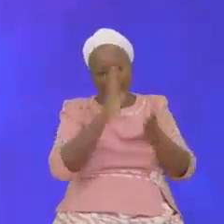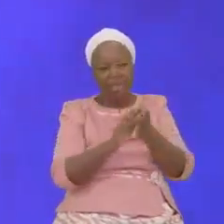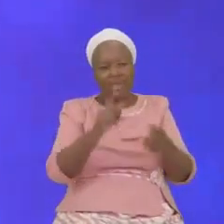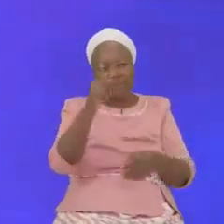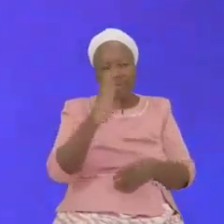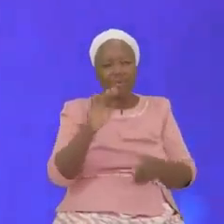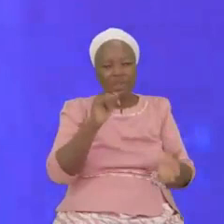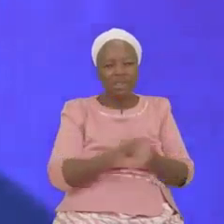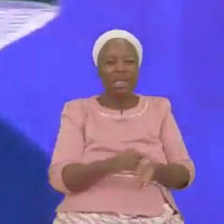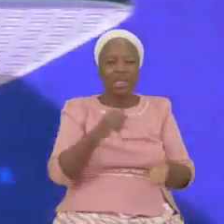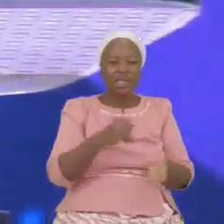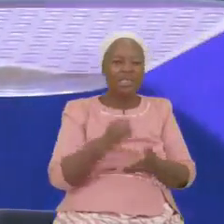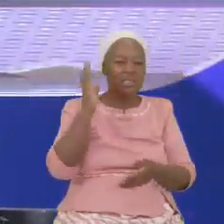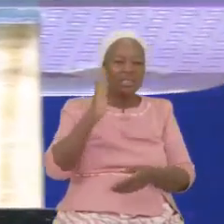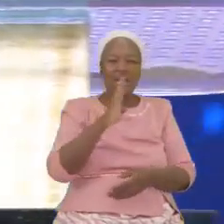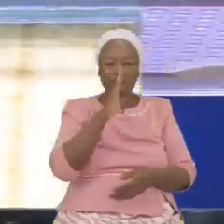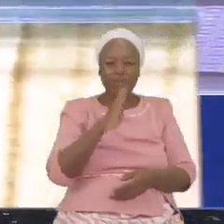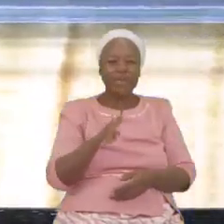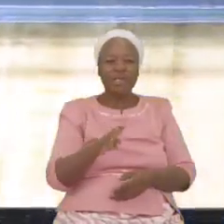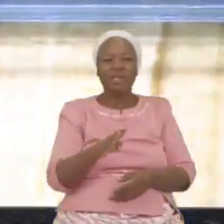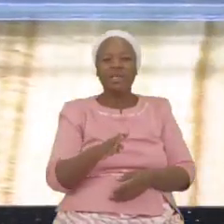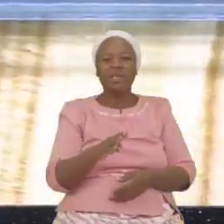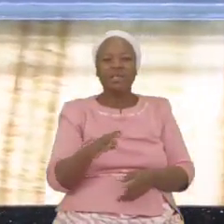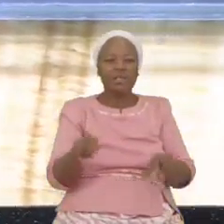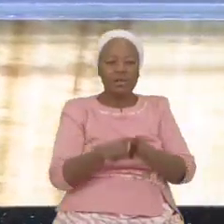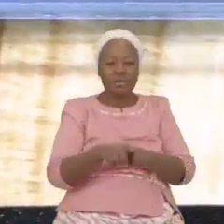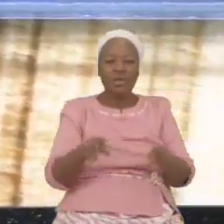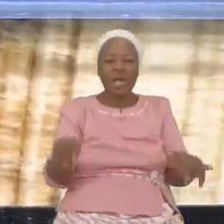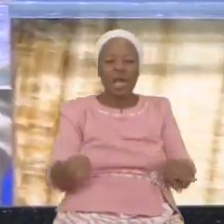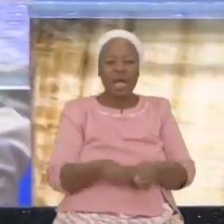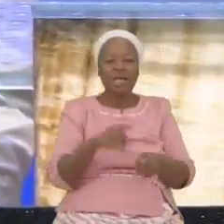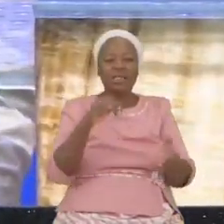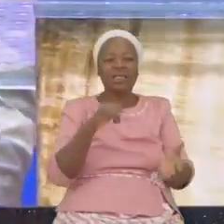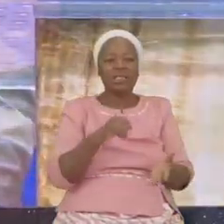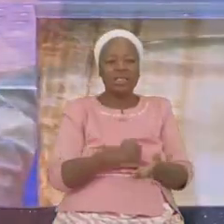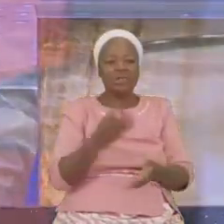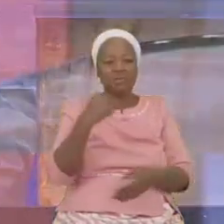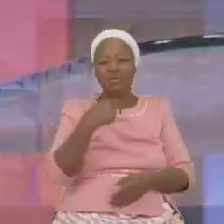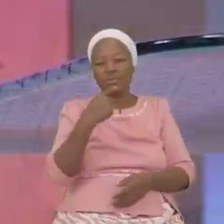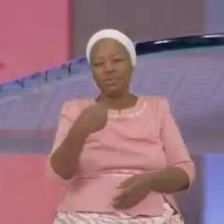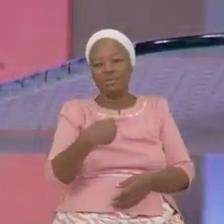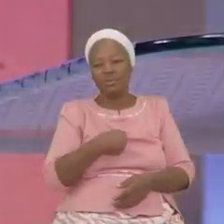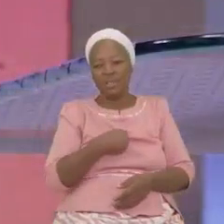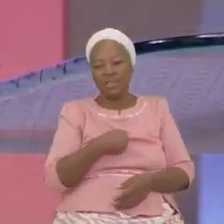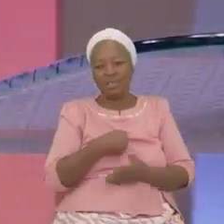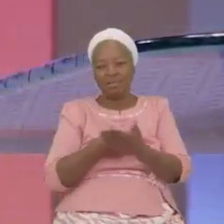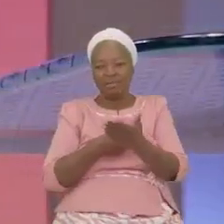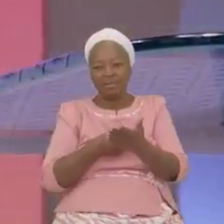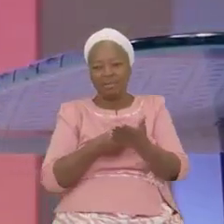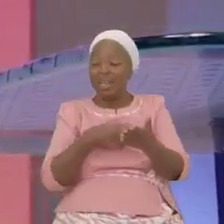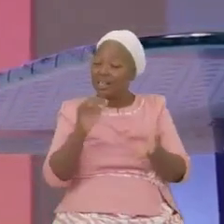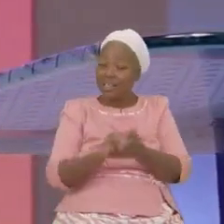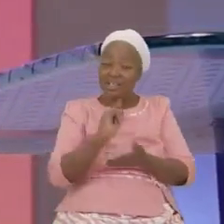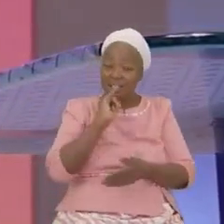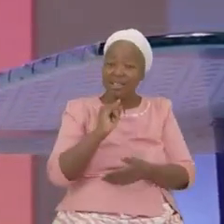shall be even as it was told me. That's all the faith we need.